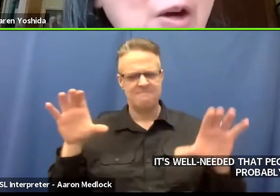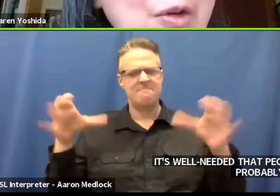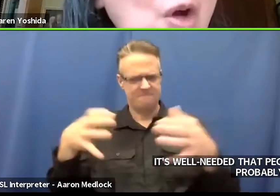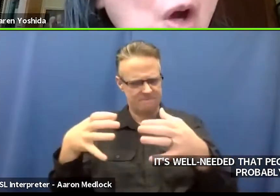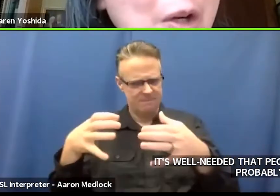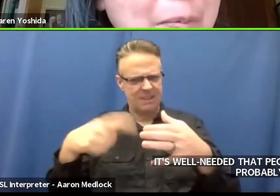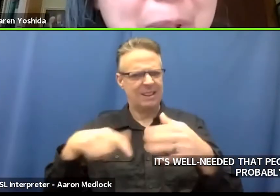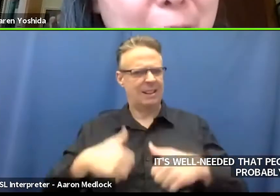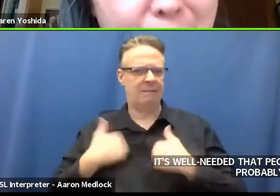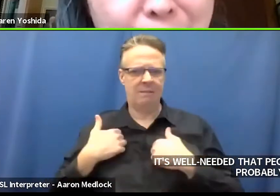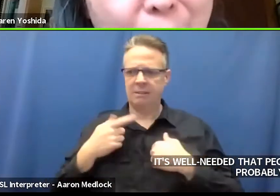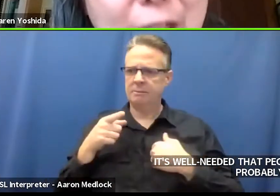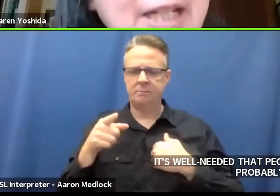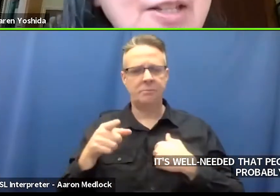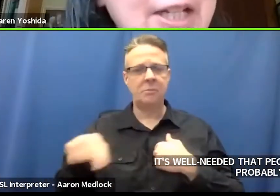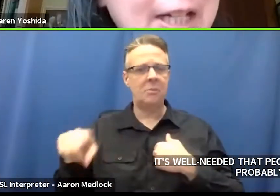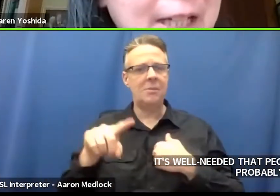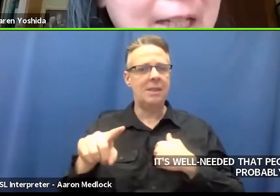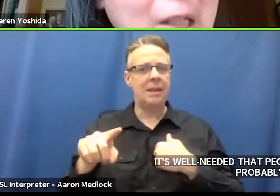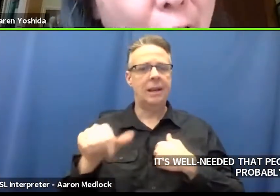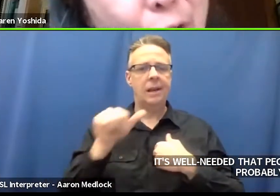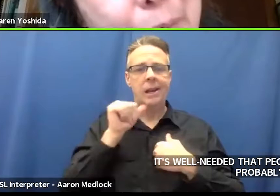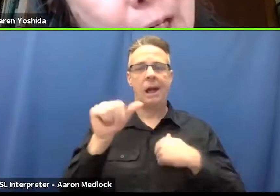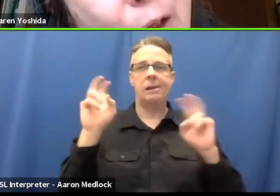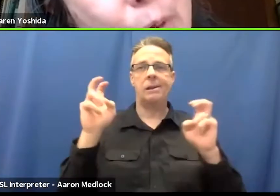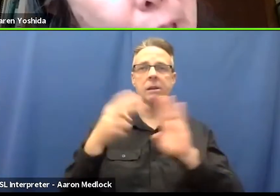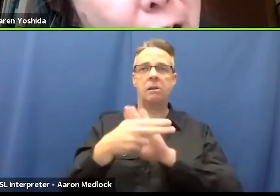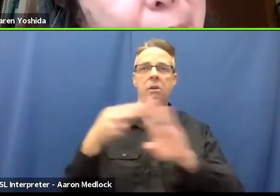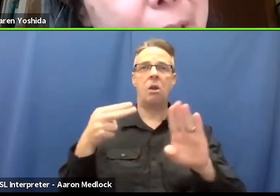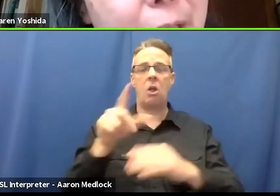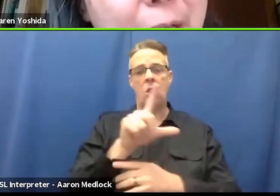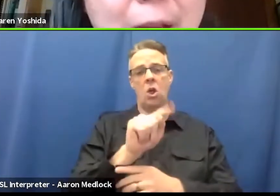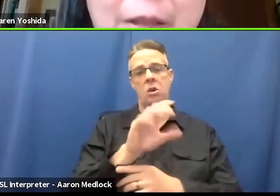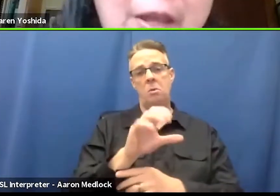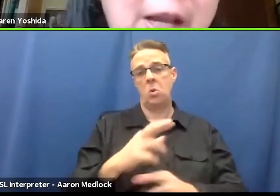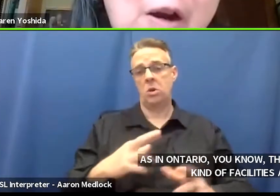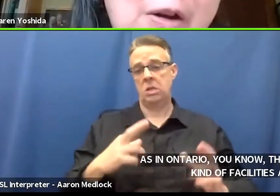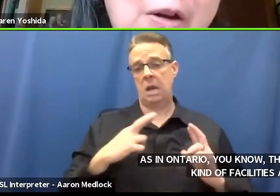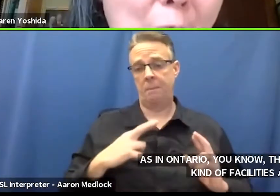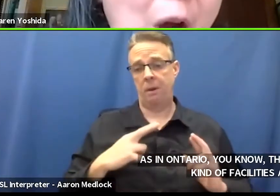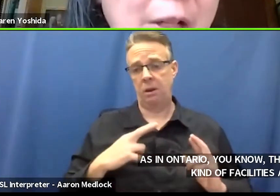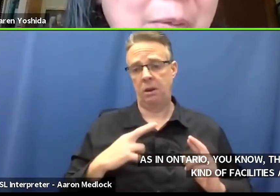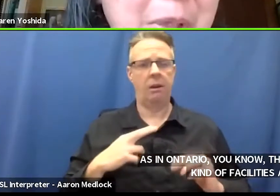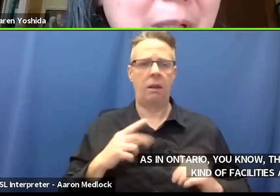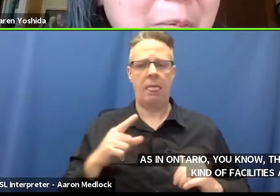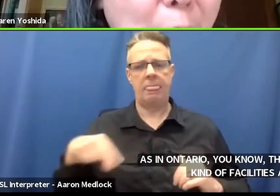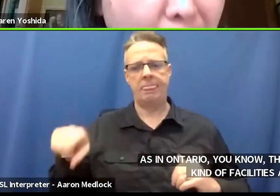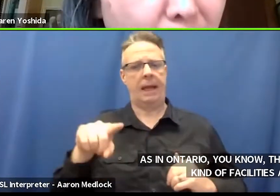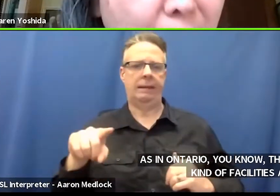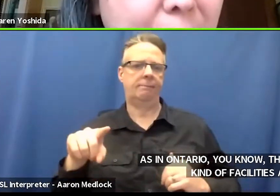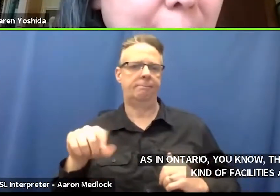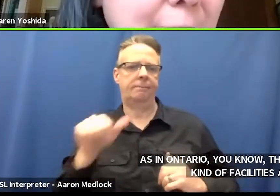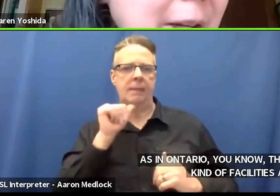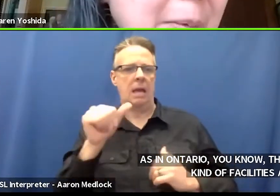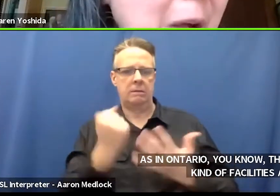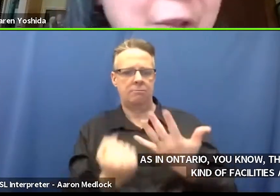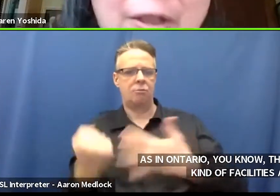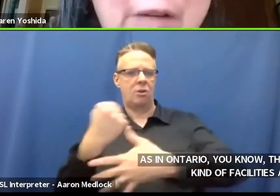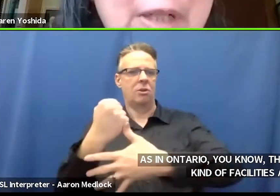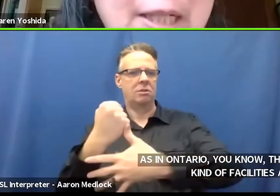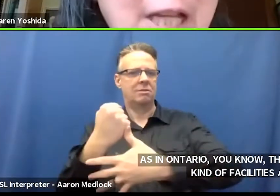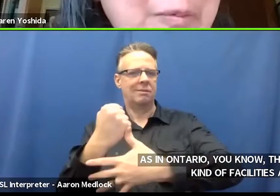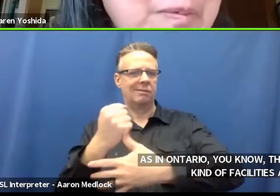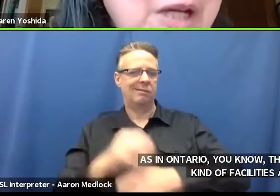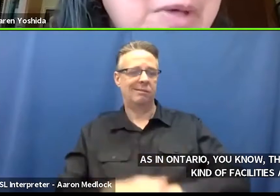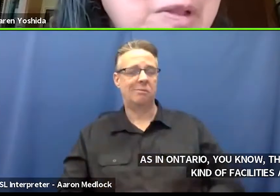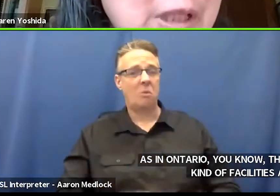and they are not, because they're not designated as long-term care retirement, they are not being prioritized. I'll just